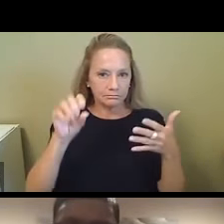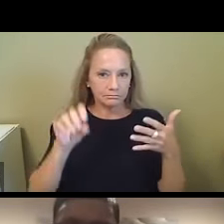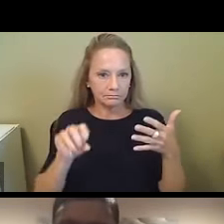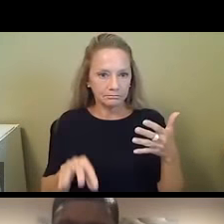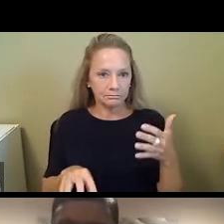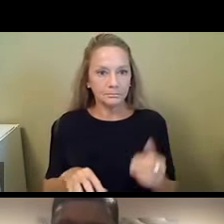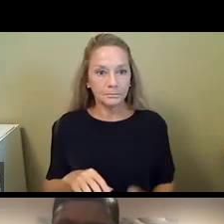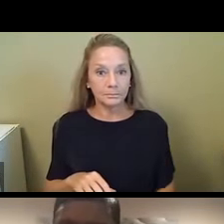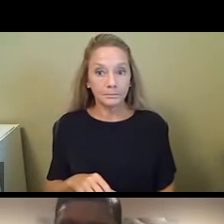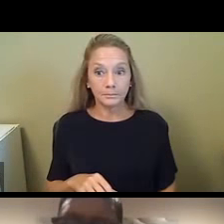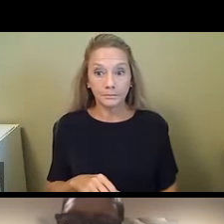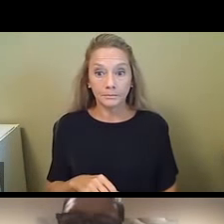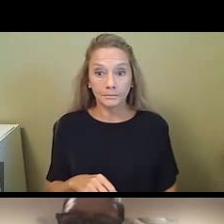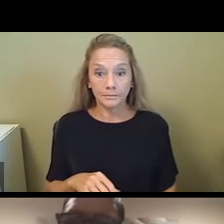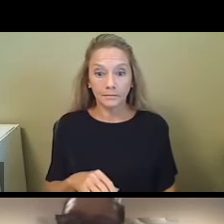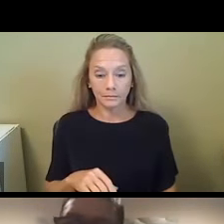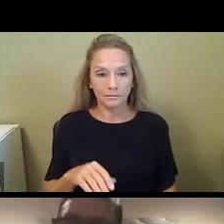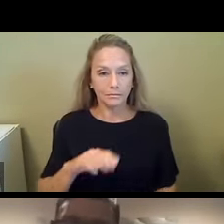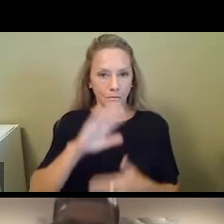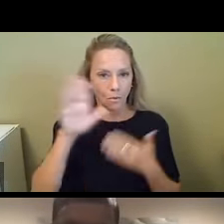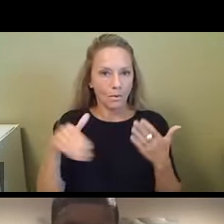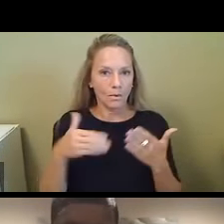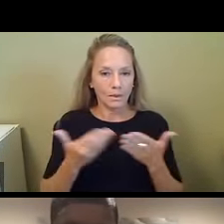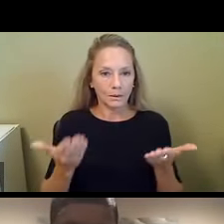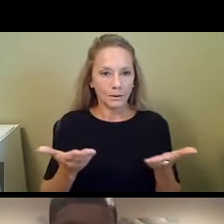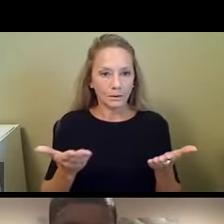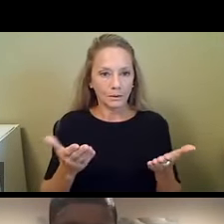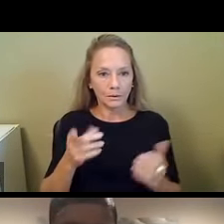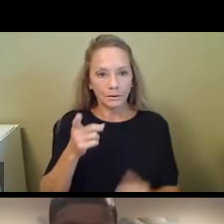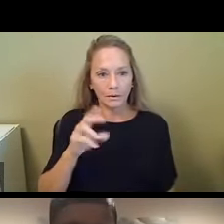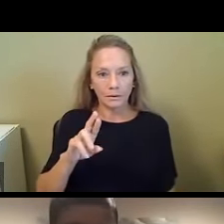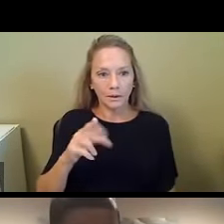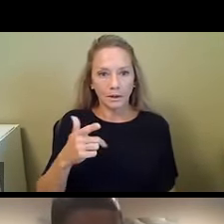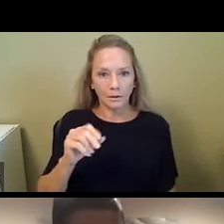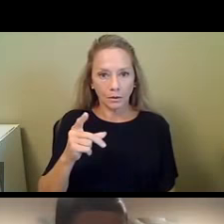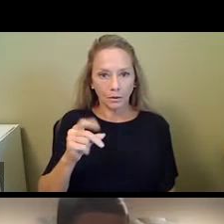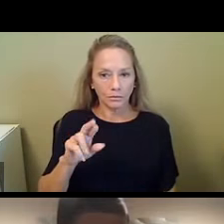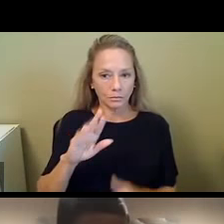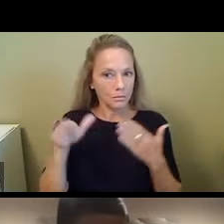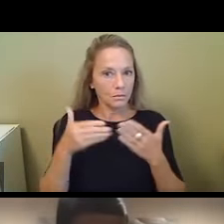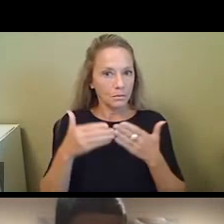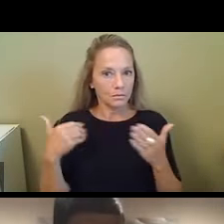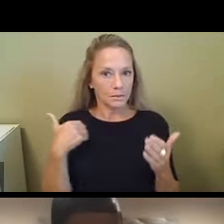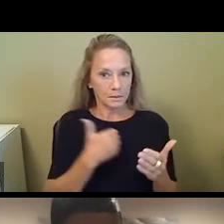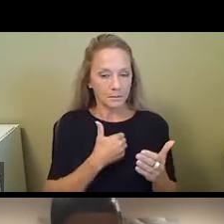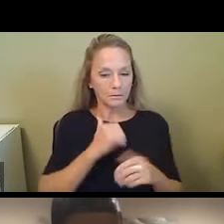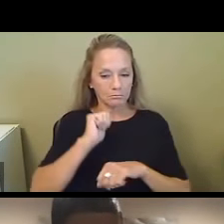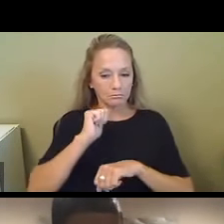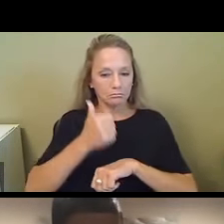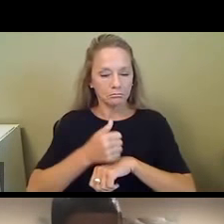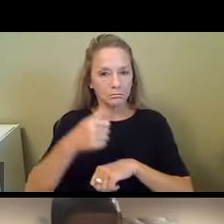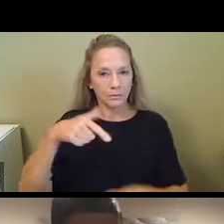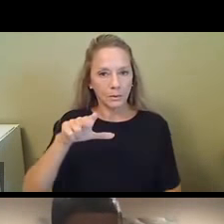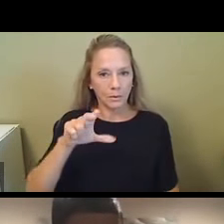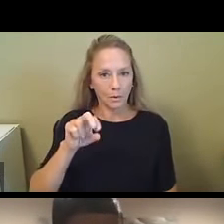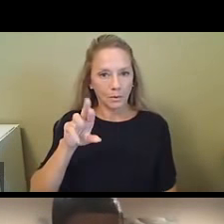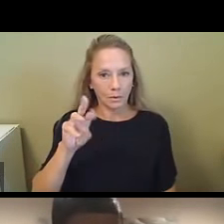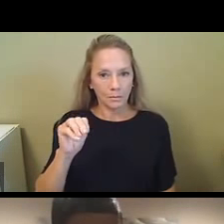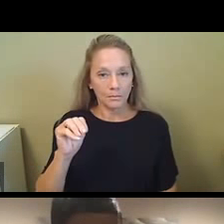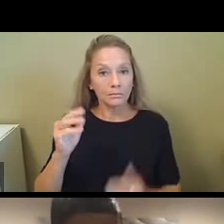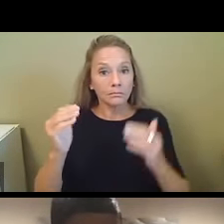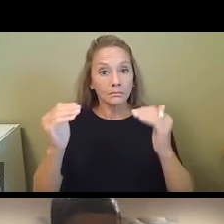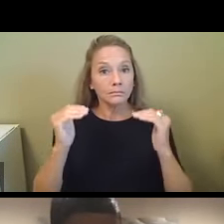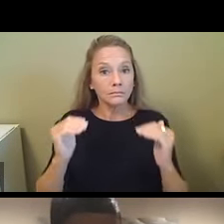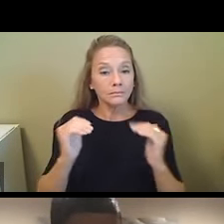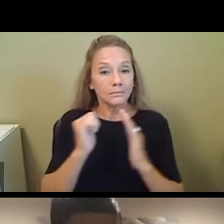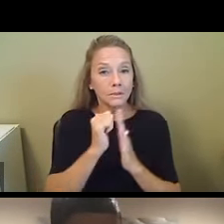Okay, so Everyone and accounted for. I think we have all members present, so we've established a quorum. And the next order of